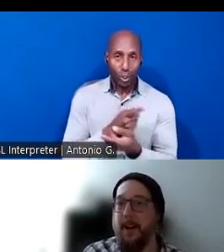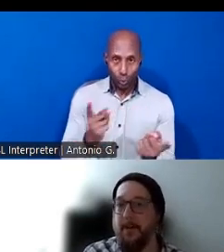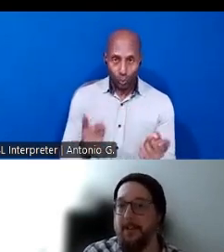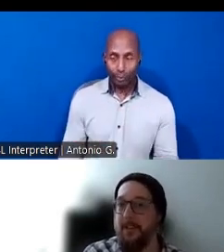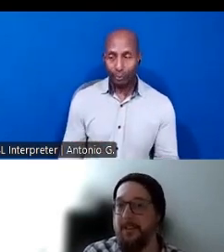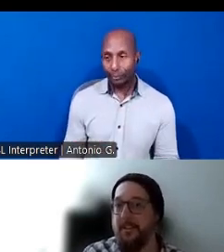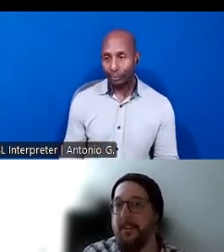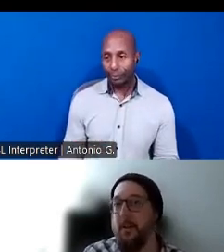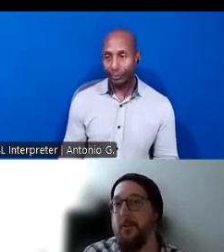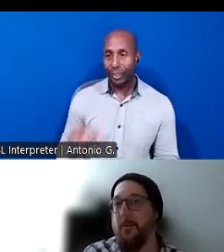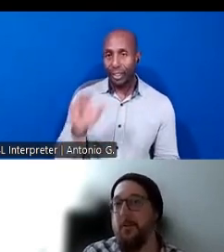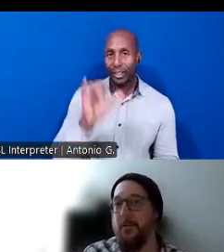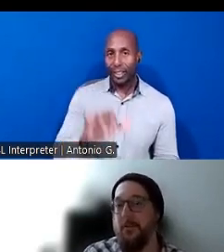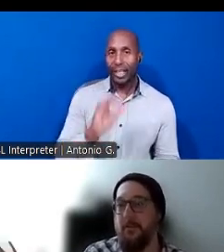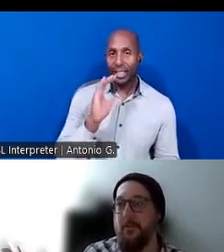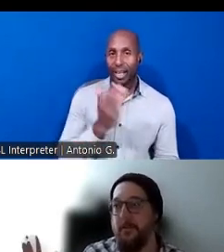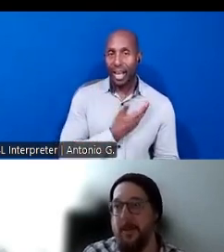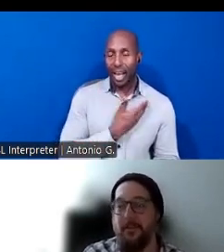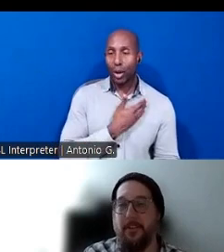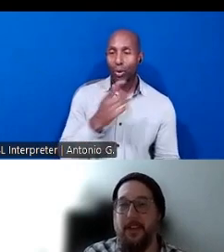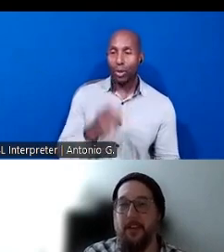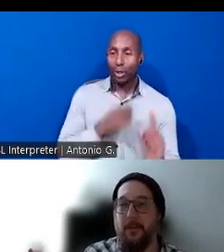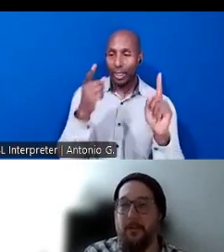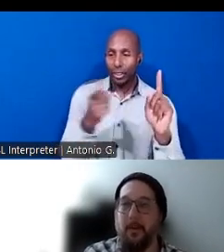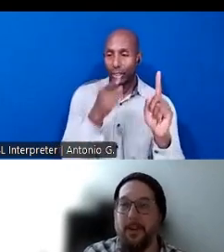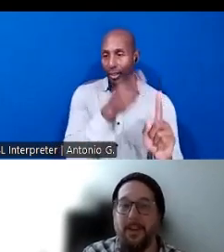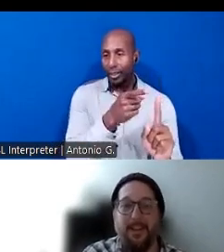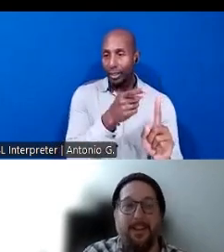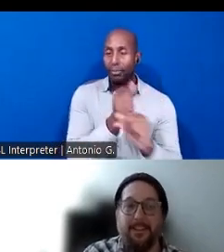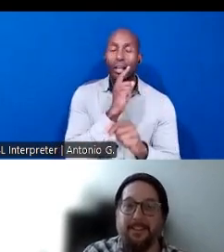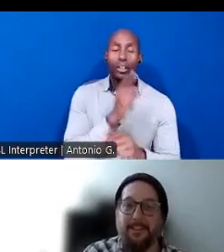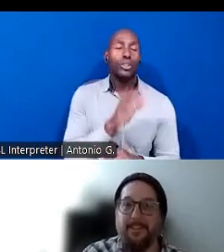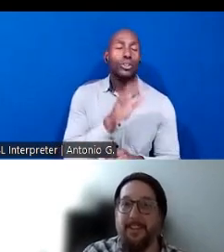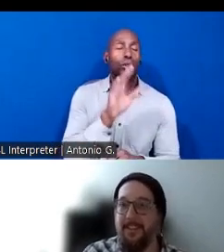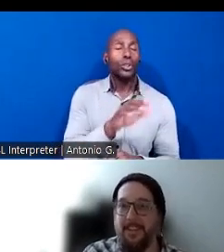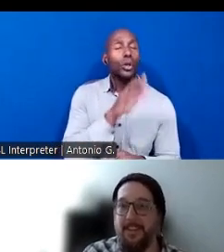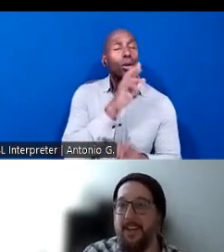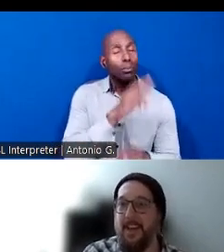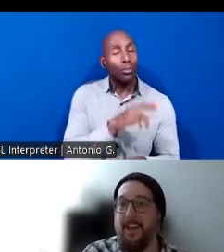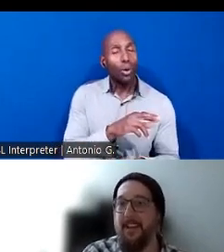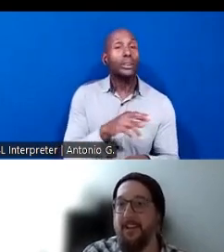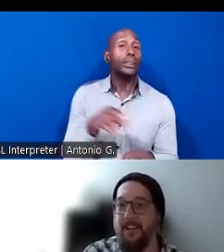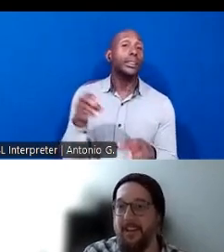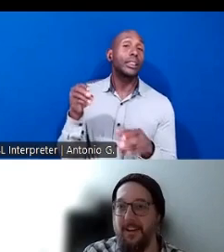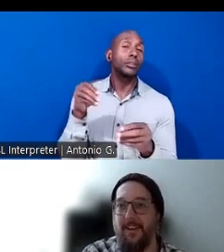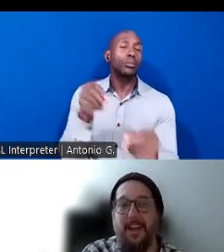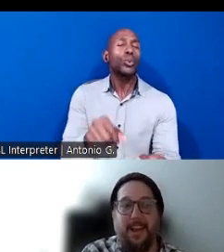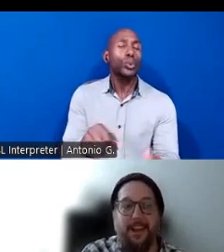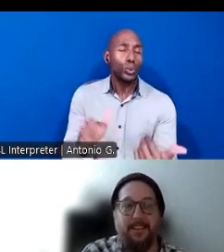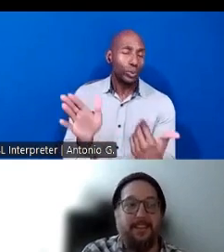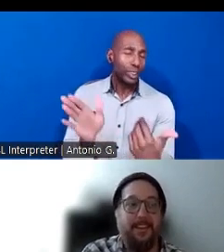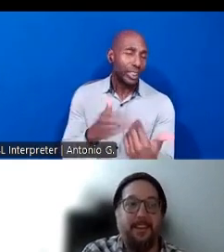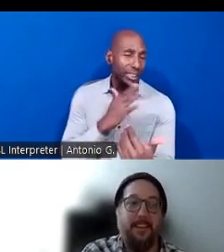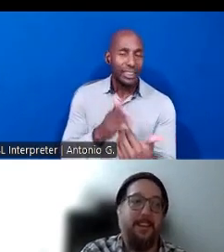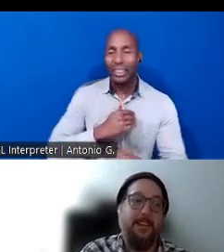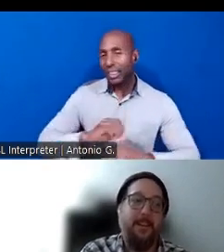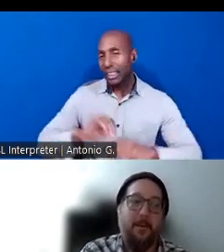is our mission, to make sure that your reporting is easy and clear